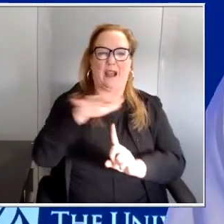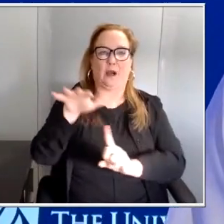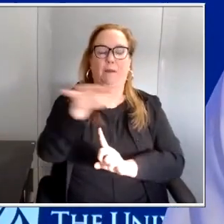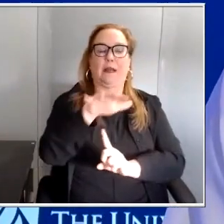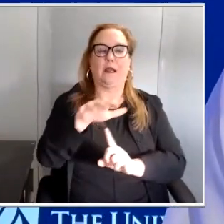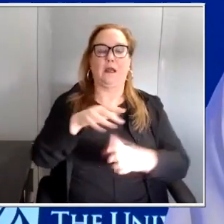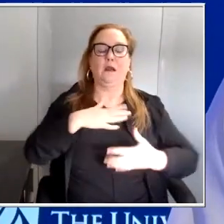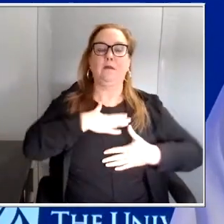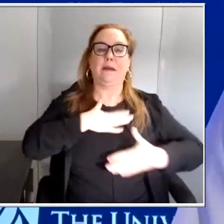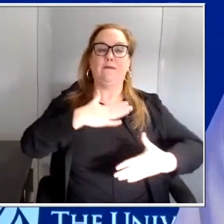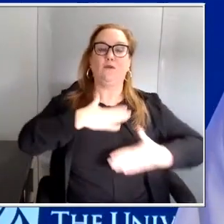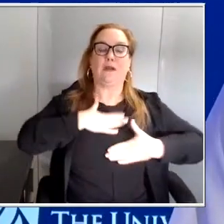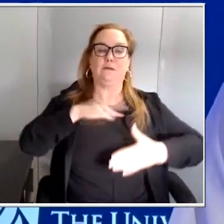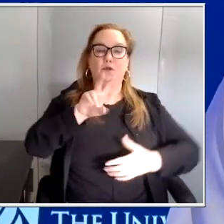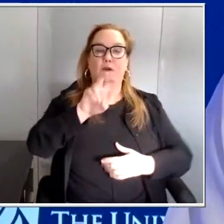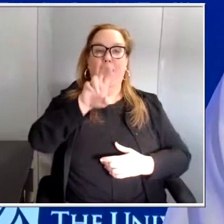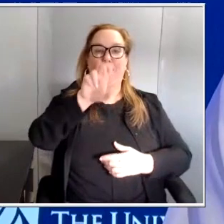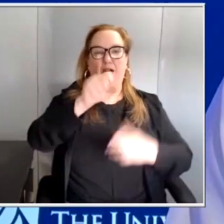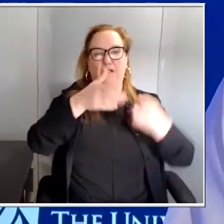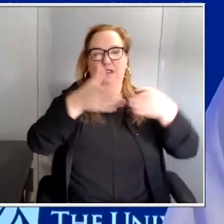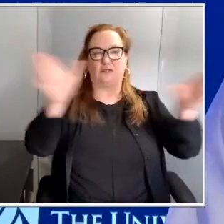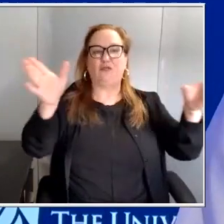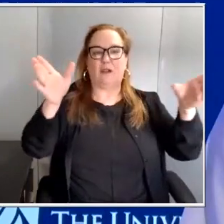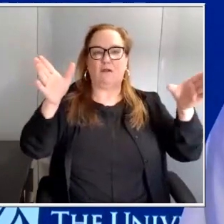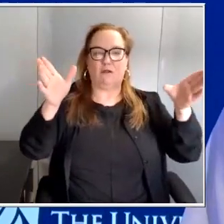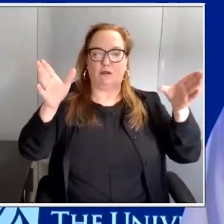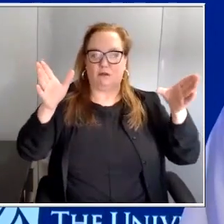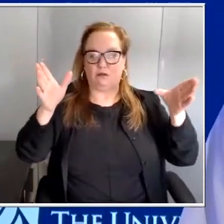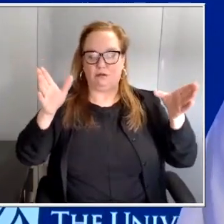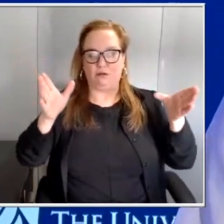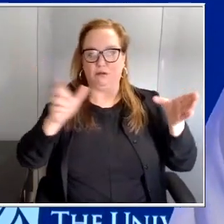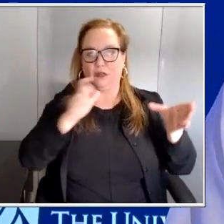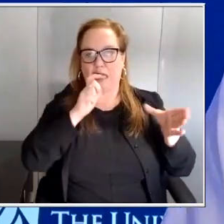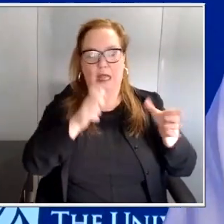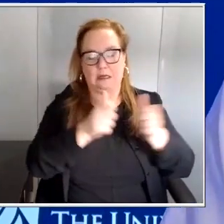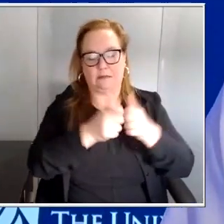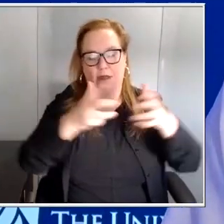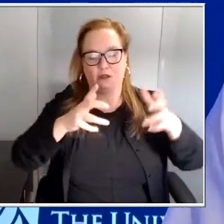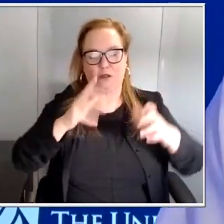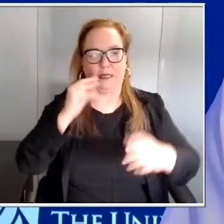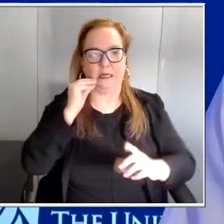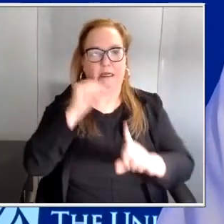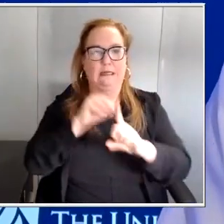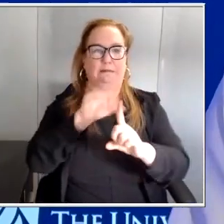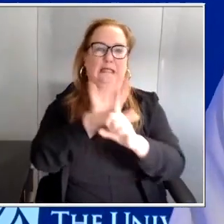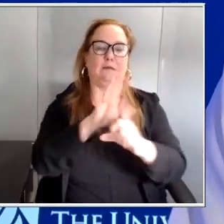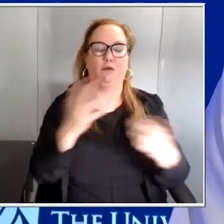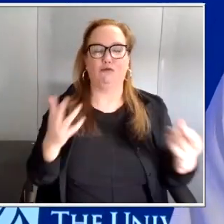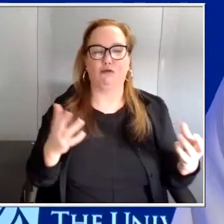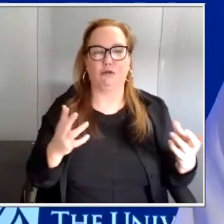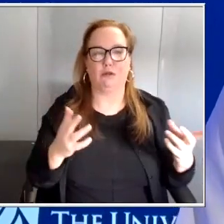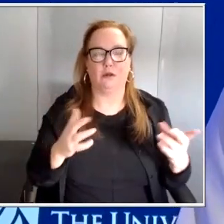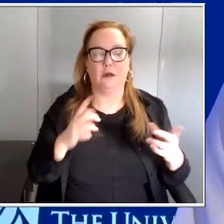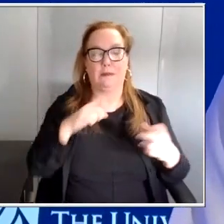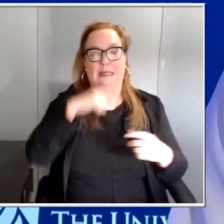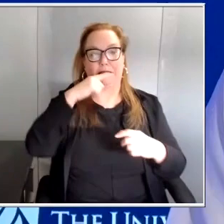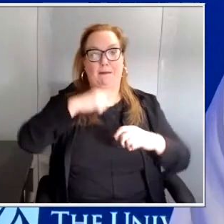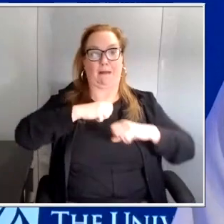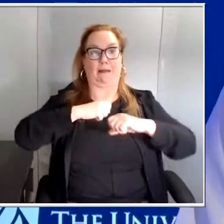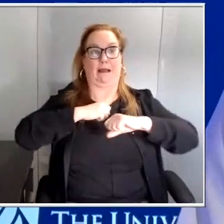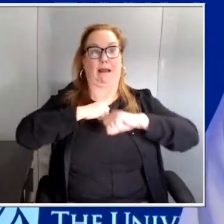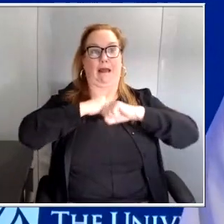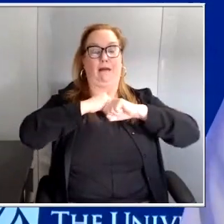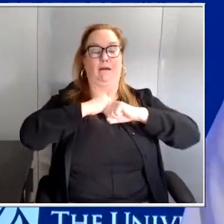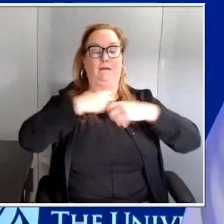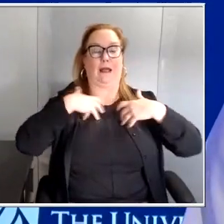respiratory viruses in general, certainly there wasn't as much exposure there because of those public health measures that most